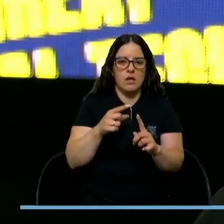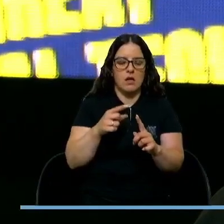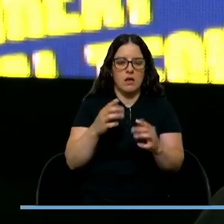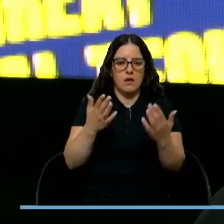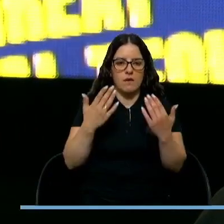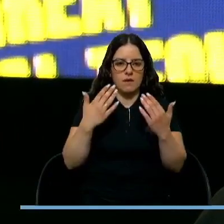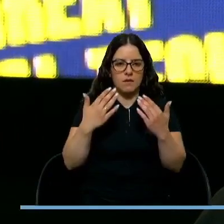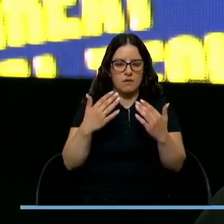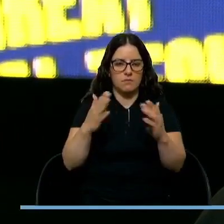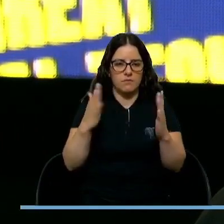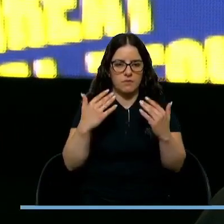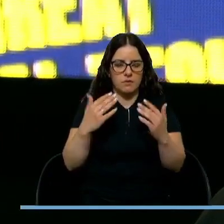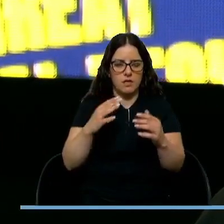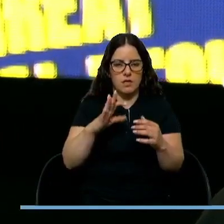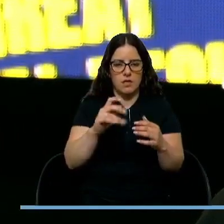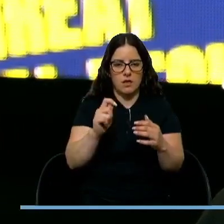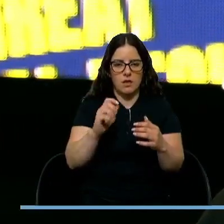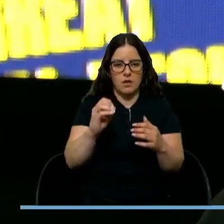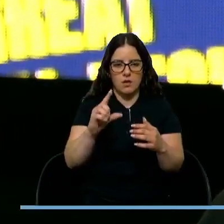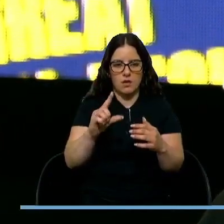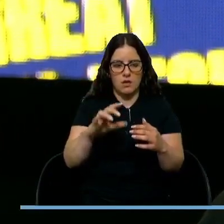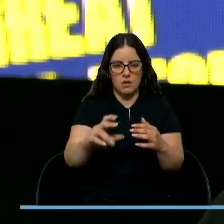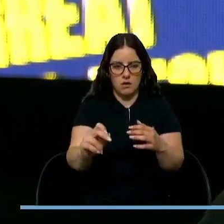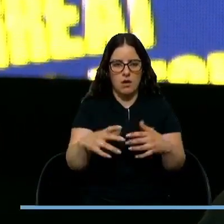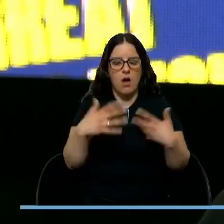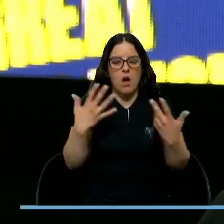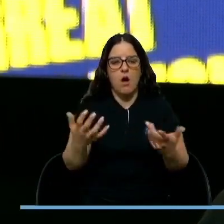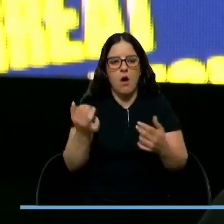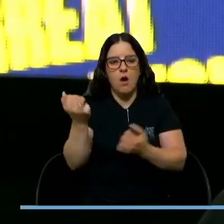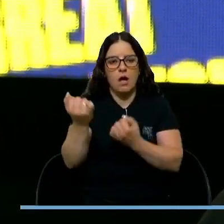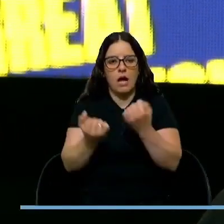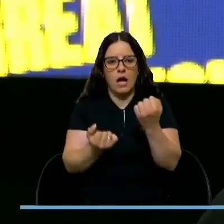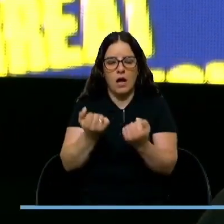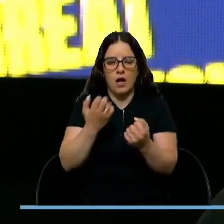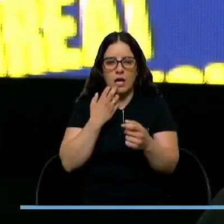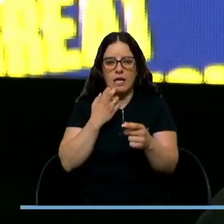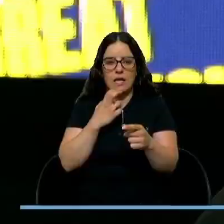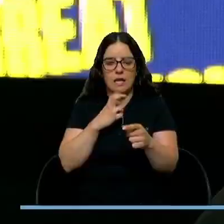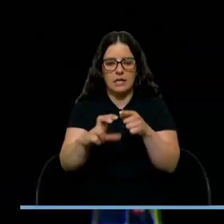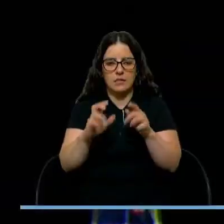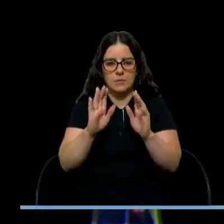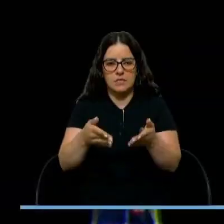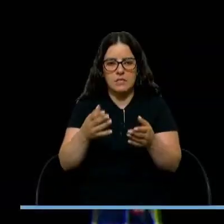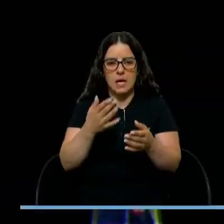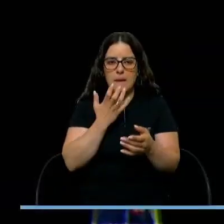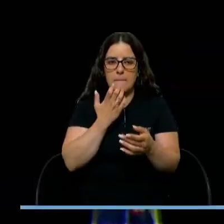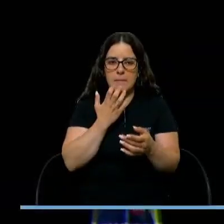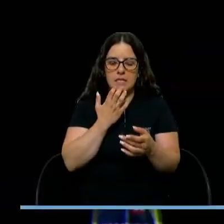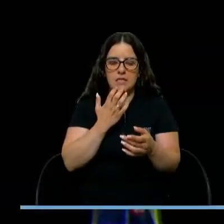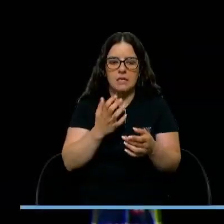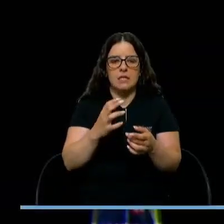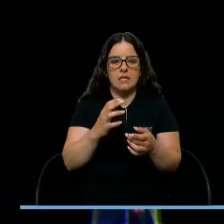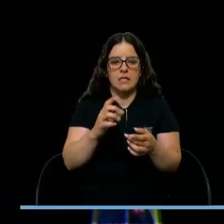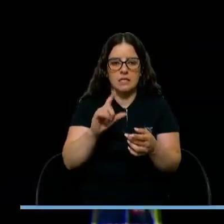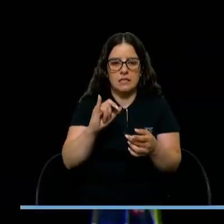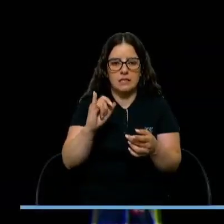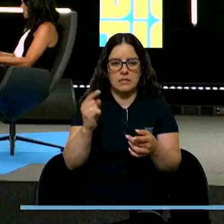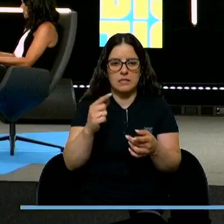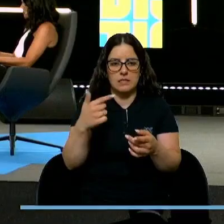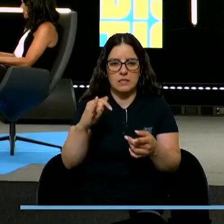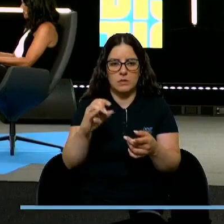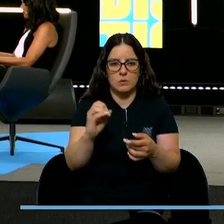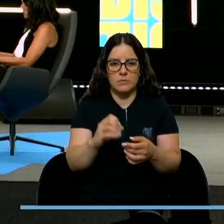needs 2,000 tons to be made of steel. Electric vehicle need a liquid battery. So this mining industry is